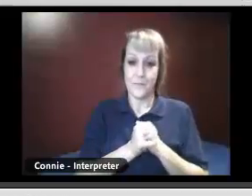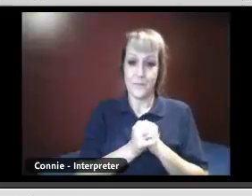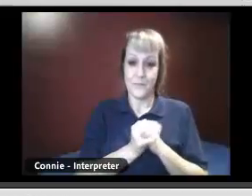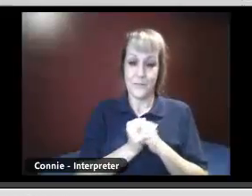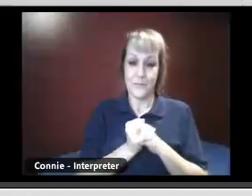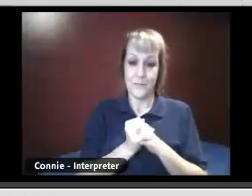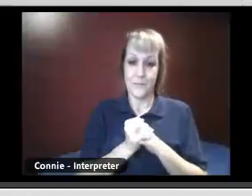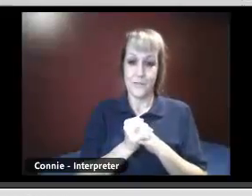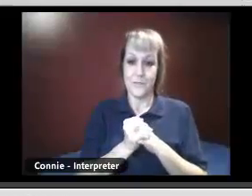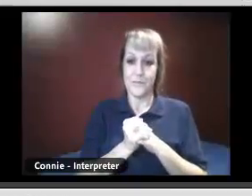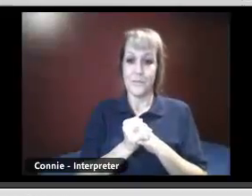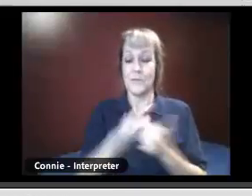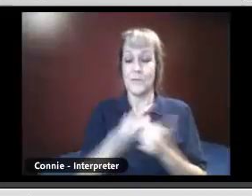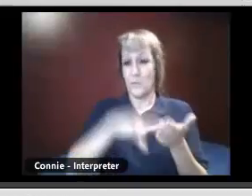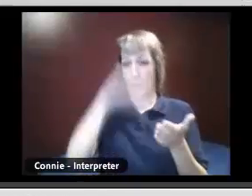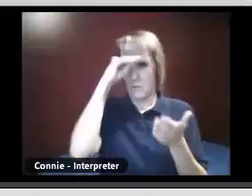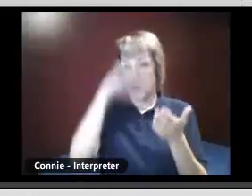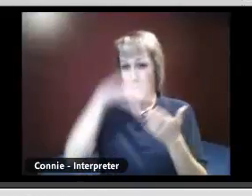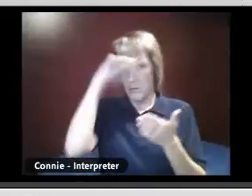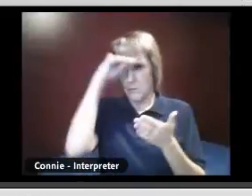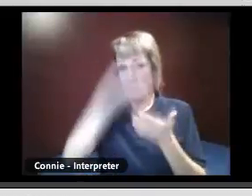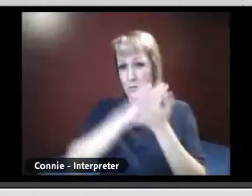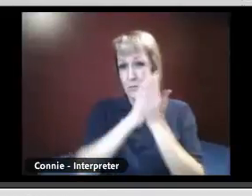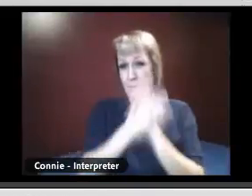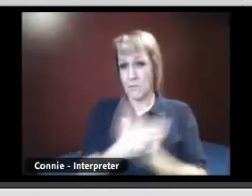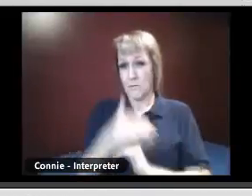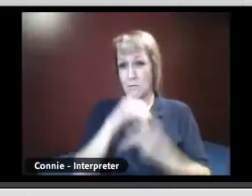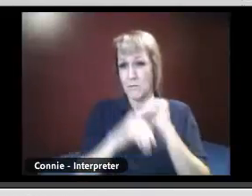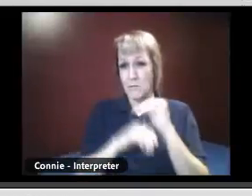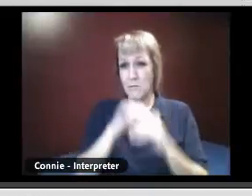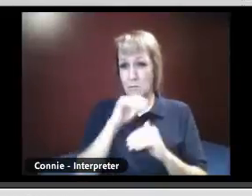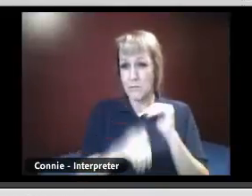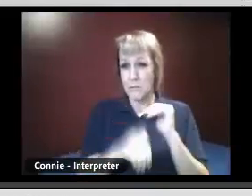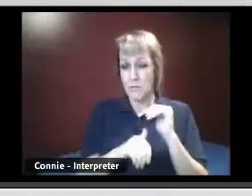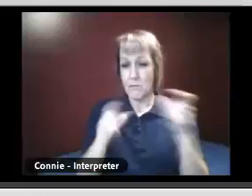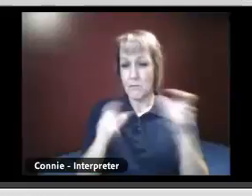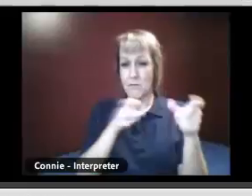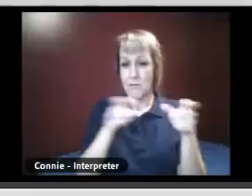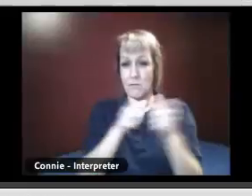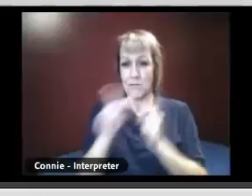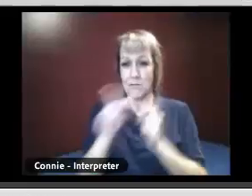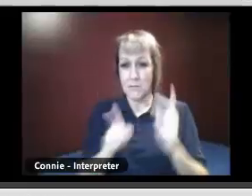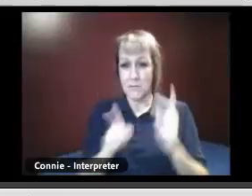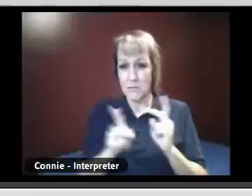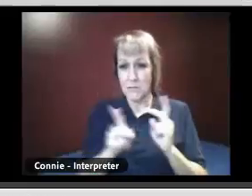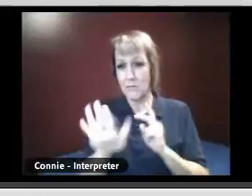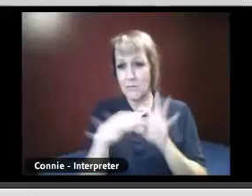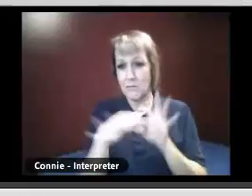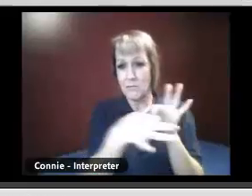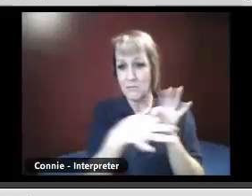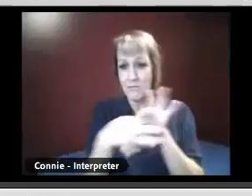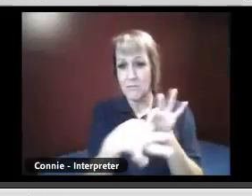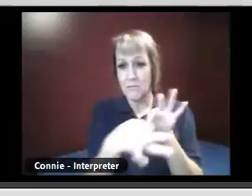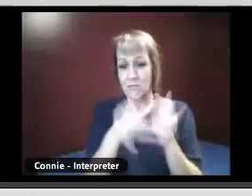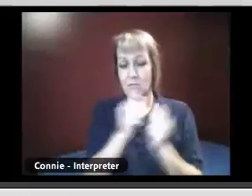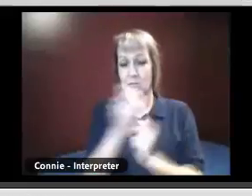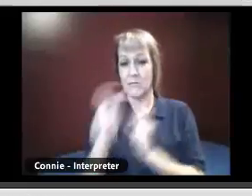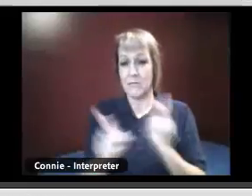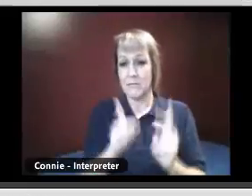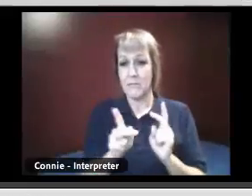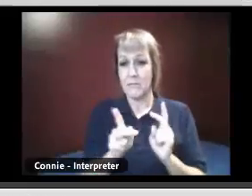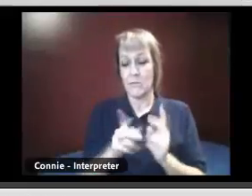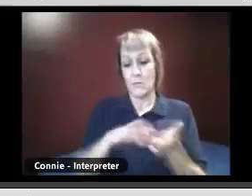as we learn and get more comfortable in dealing with people and the interpersonal dynamics of people, right, we learn how to change